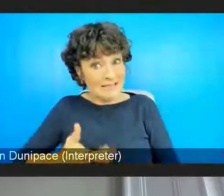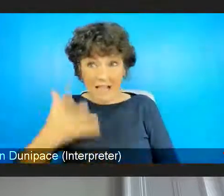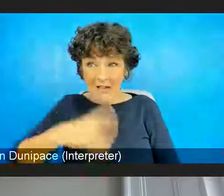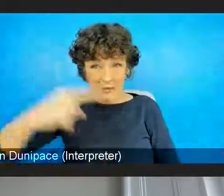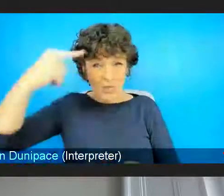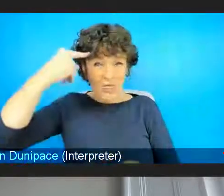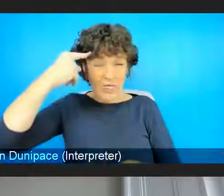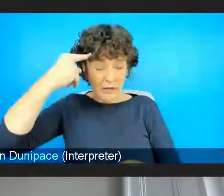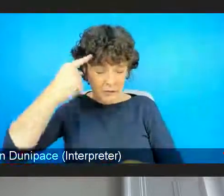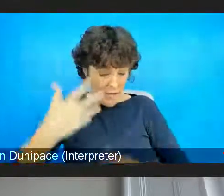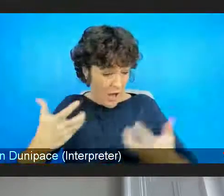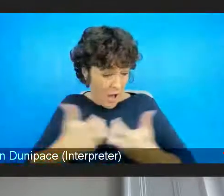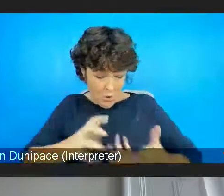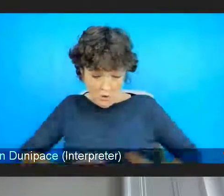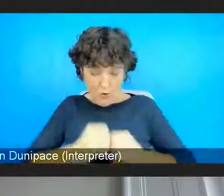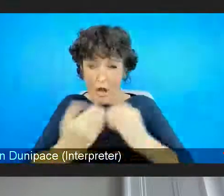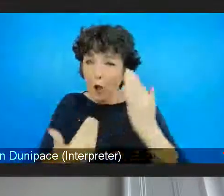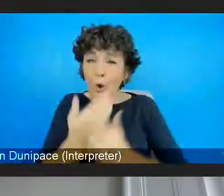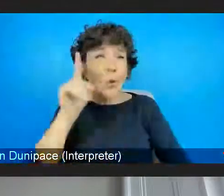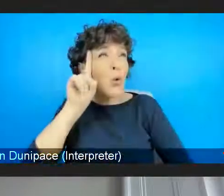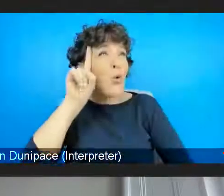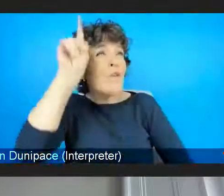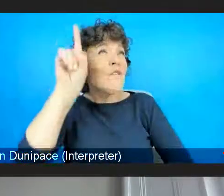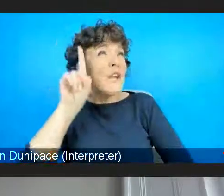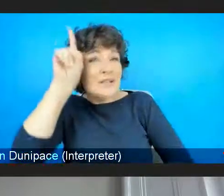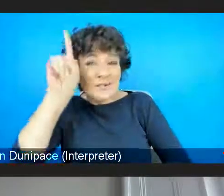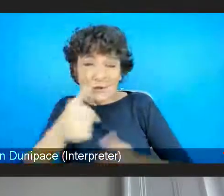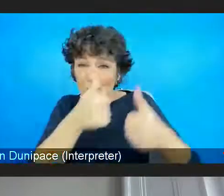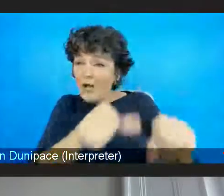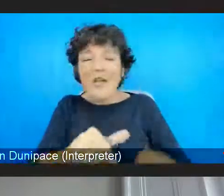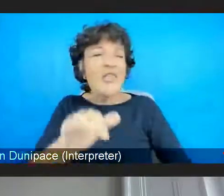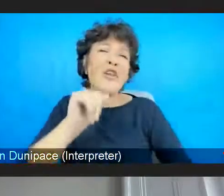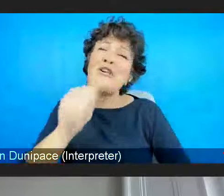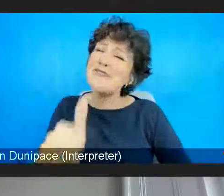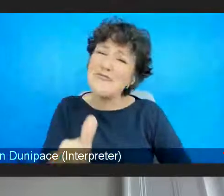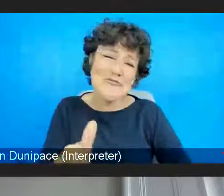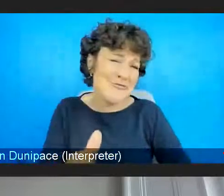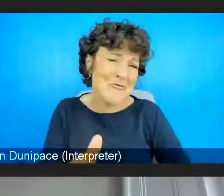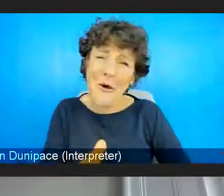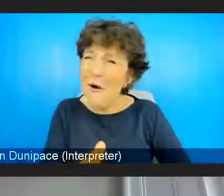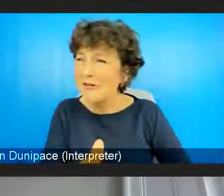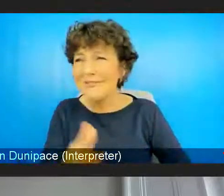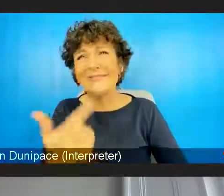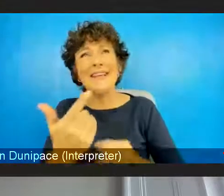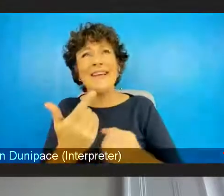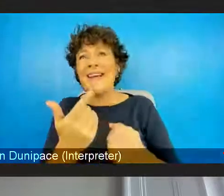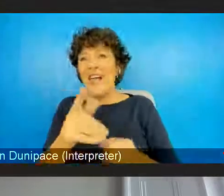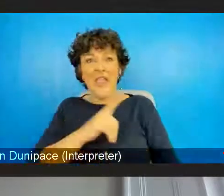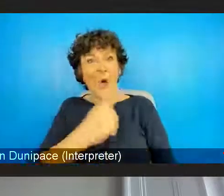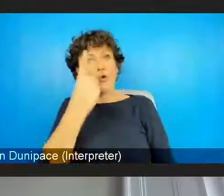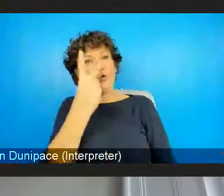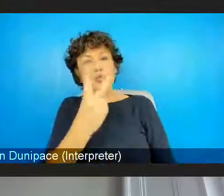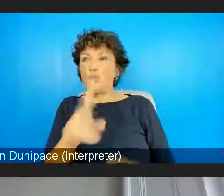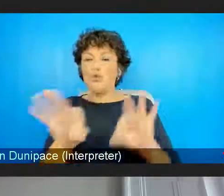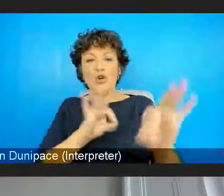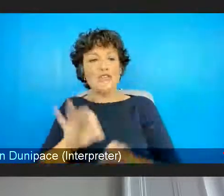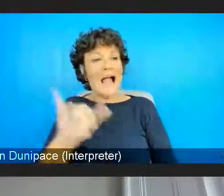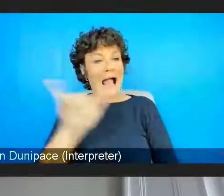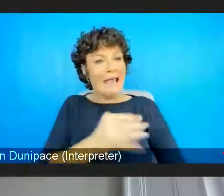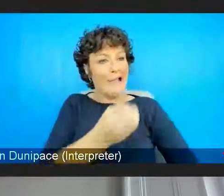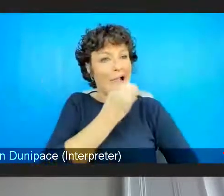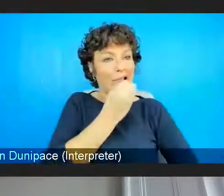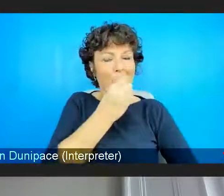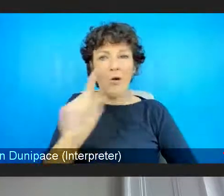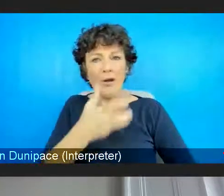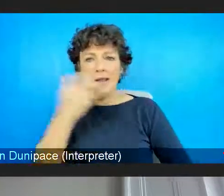innovative solutions which are not bank breaking, which are not at the cost of eating food or heating the houses. And in that case, I